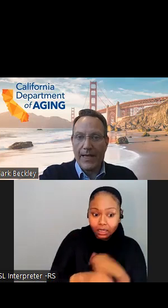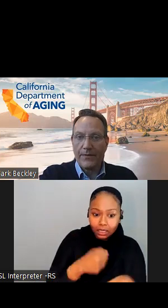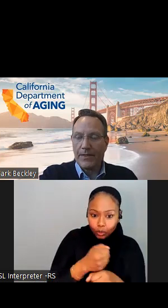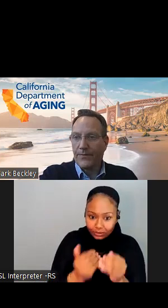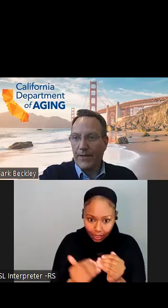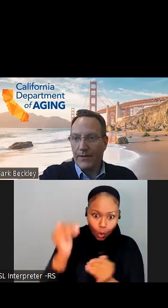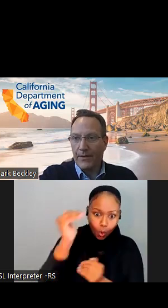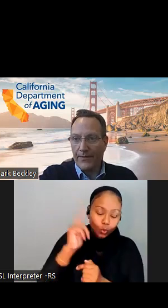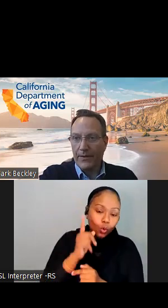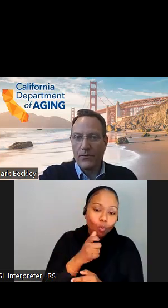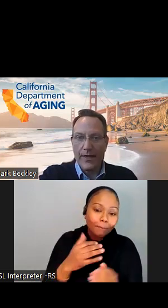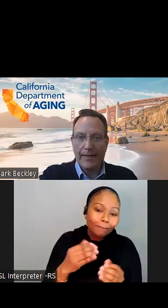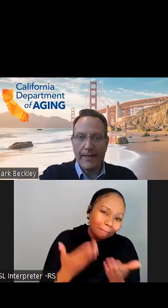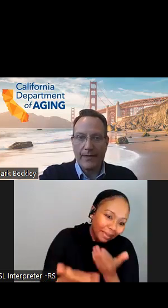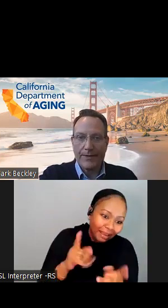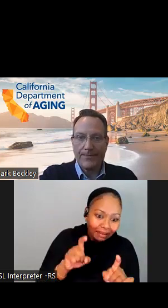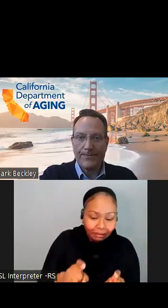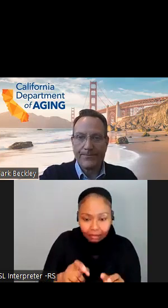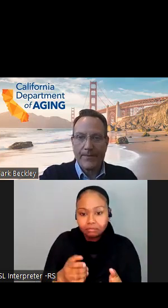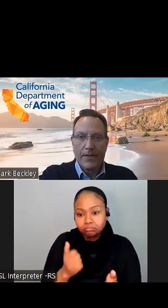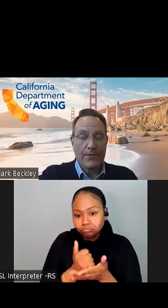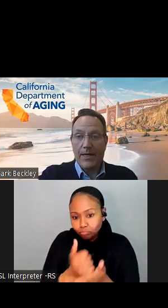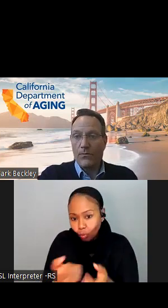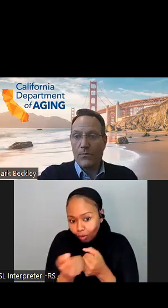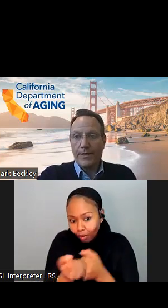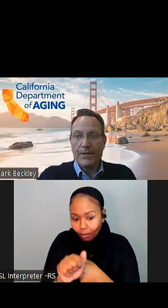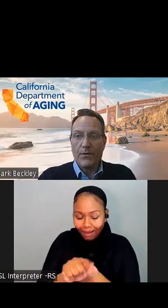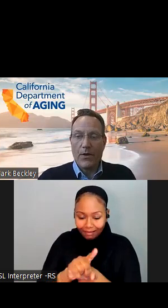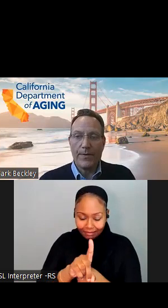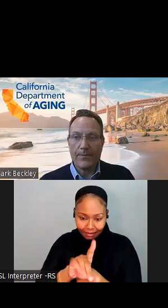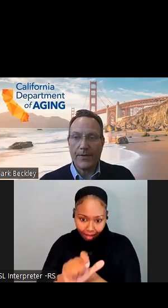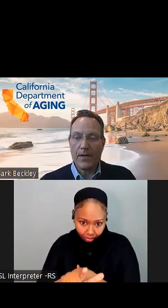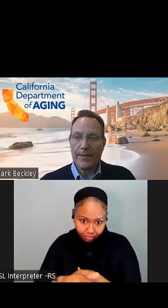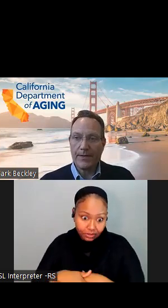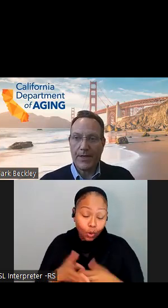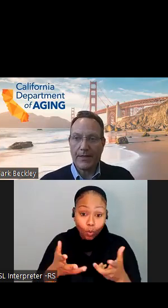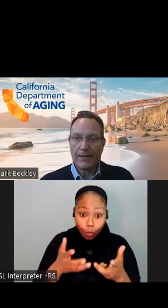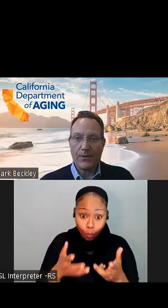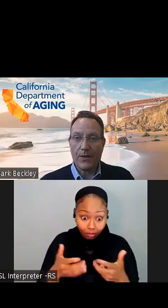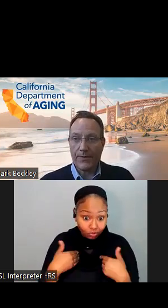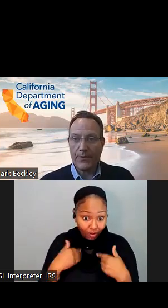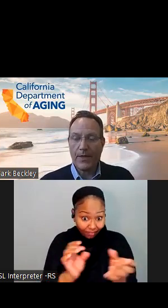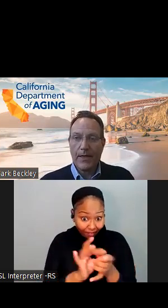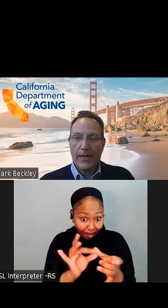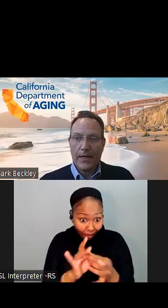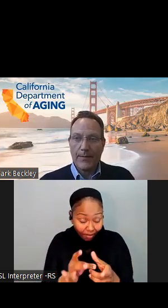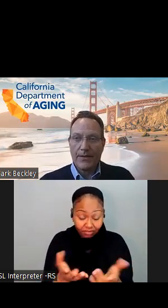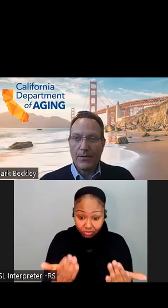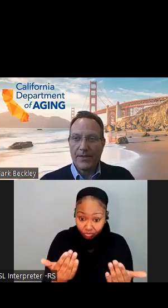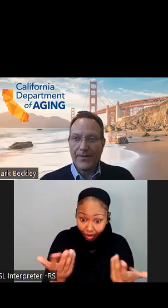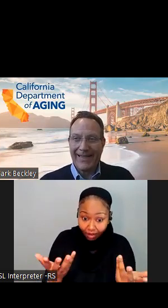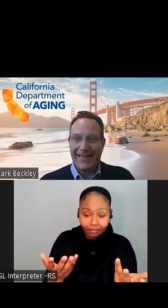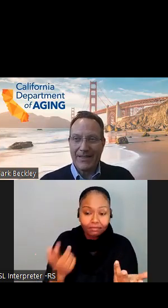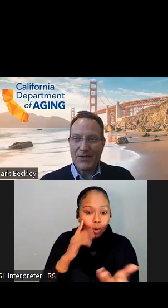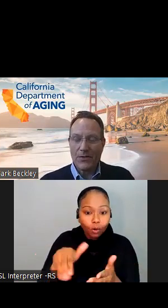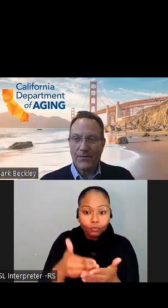certain activities of daily living, or ADLs. So again, want to open up the comment and chat to all of you in